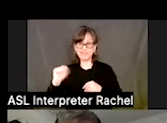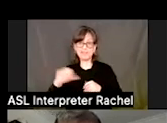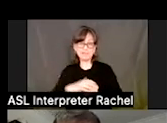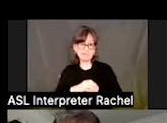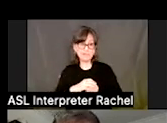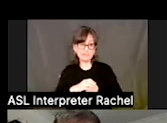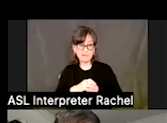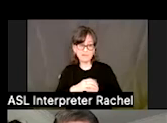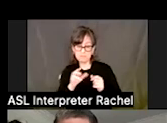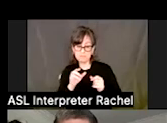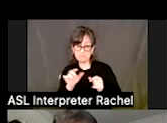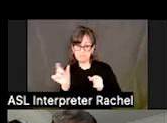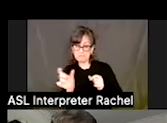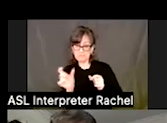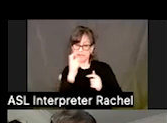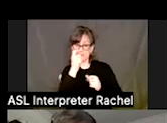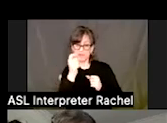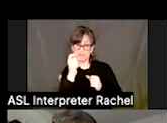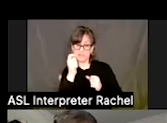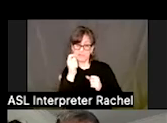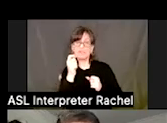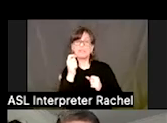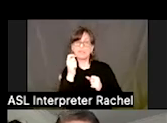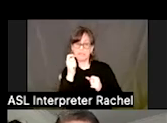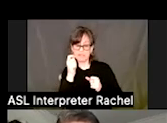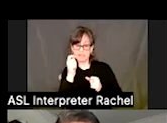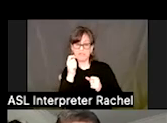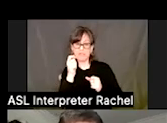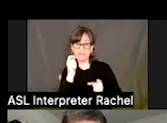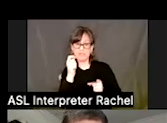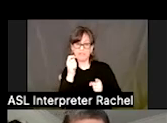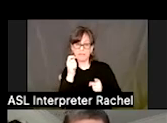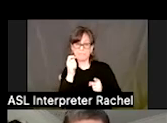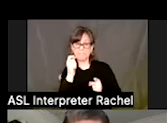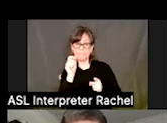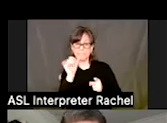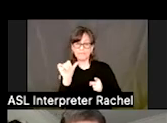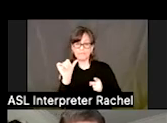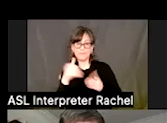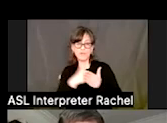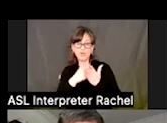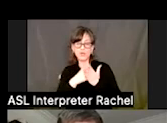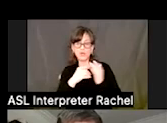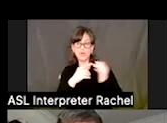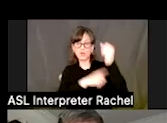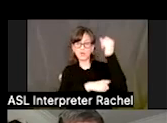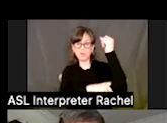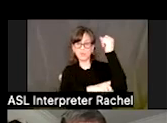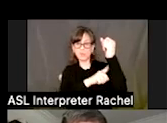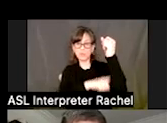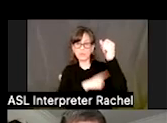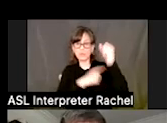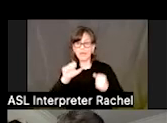But the interesting thing on the next slide, yeah, keep going. The new elbows connected the